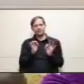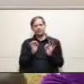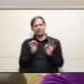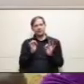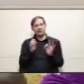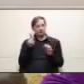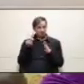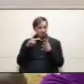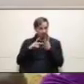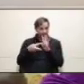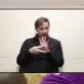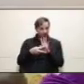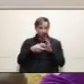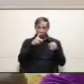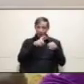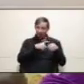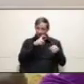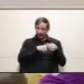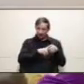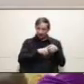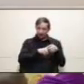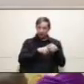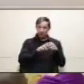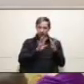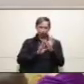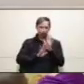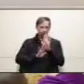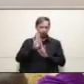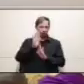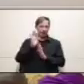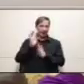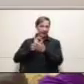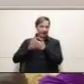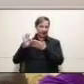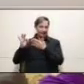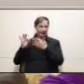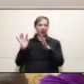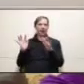out of the qualification zone and to improve your audit outcomes?